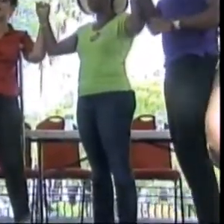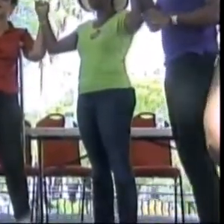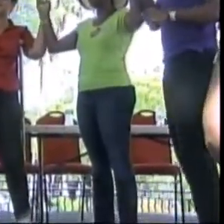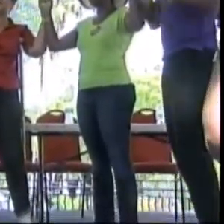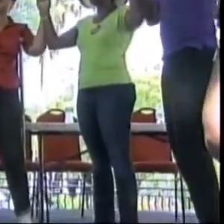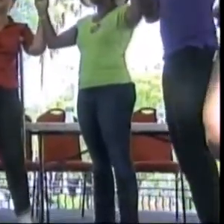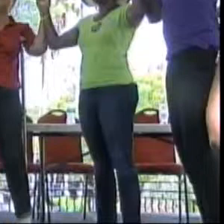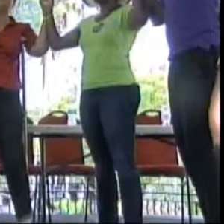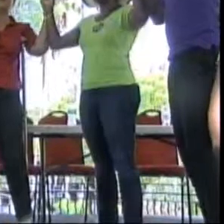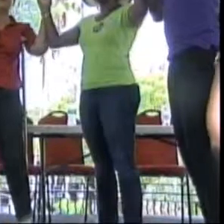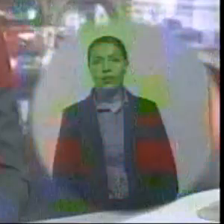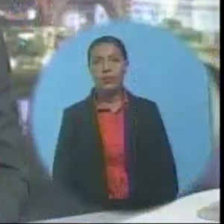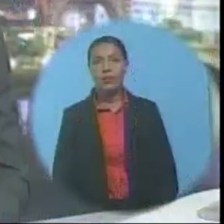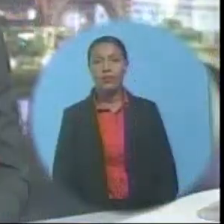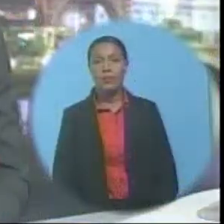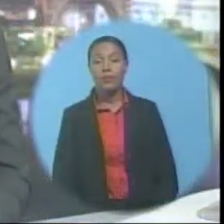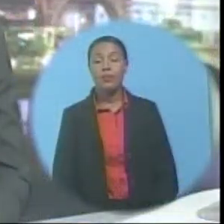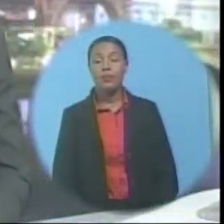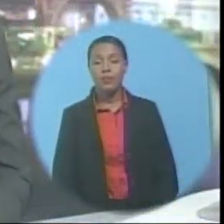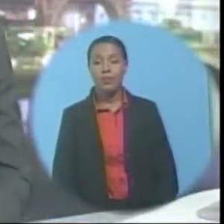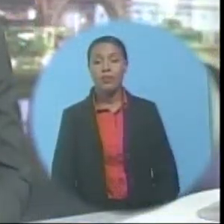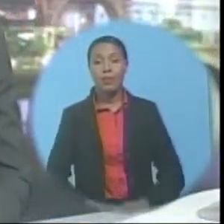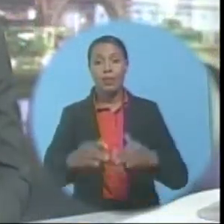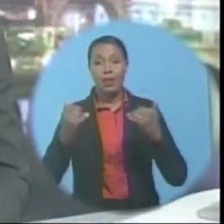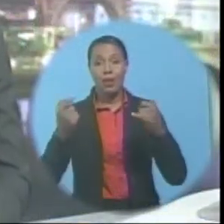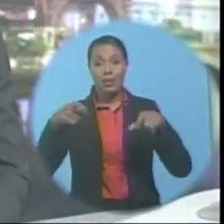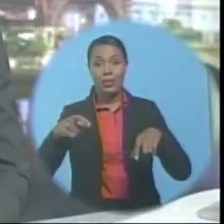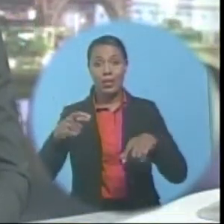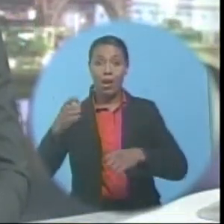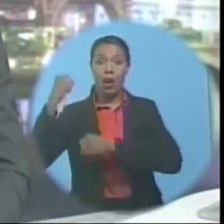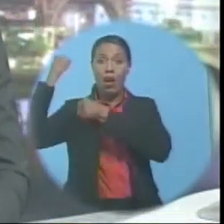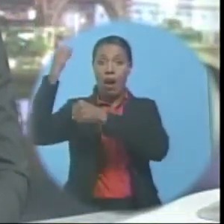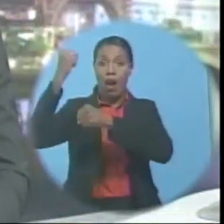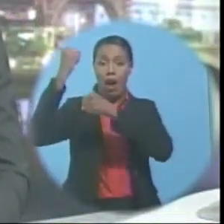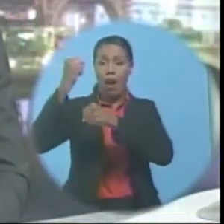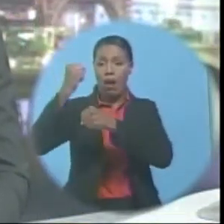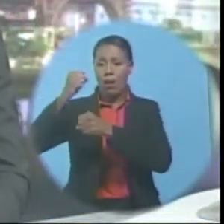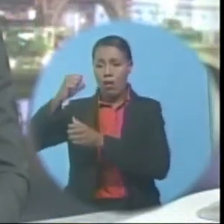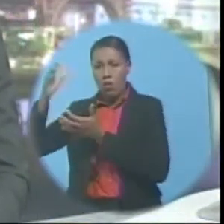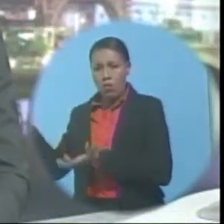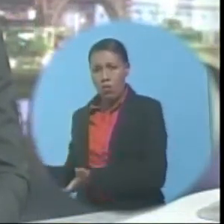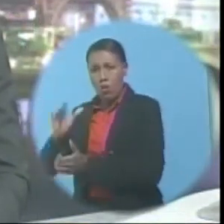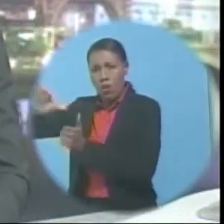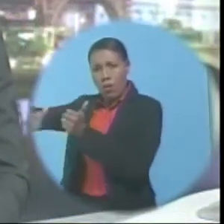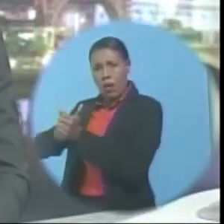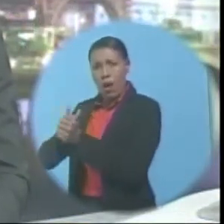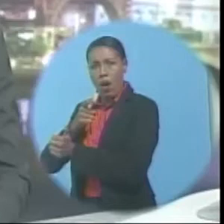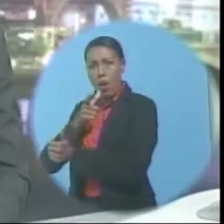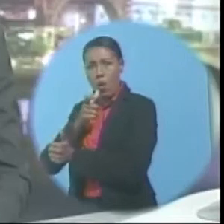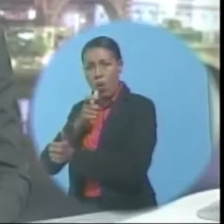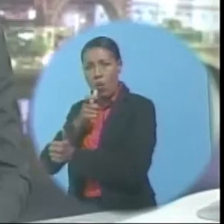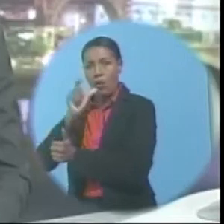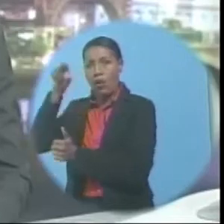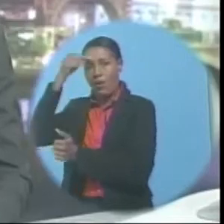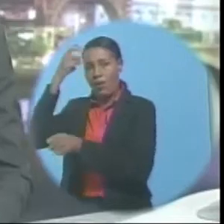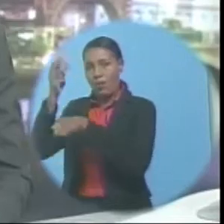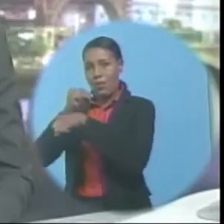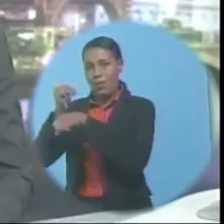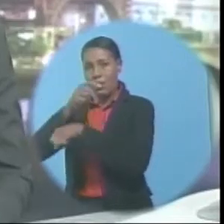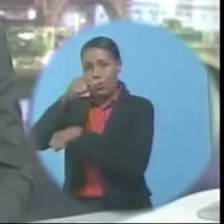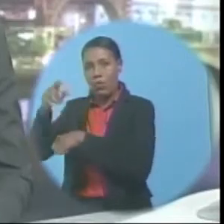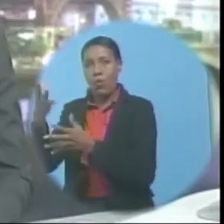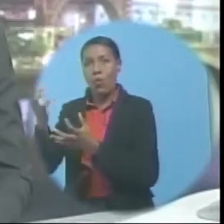Griffith, Cbc News. Well, some government ministers are asking who's really behind today's protest action.